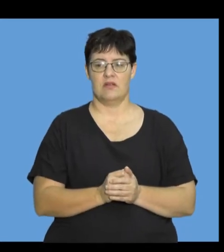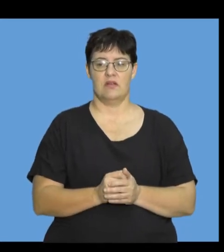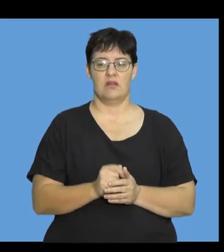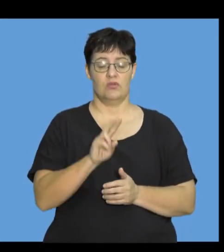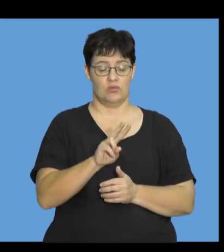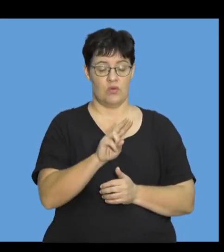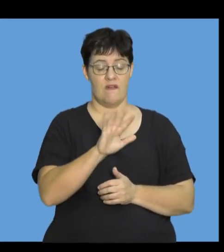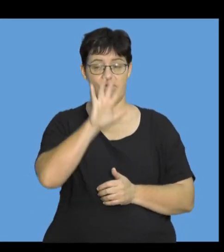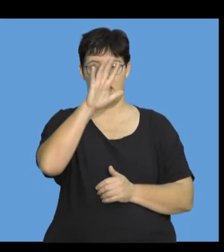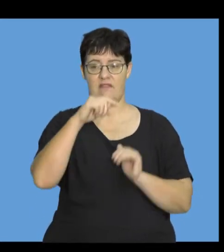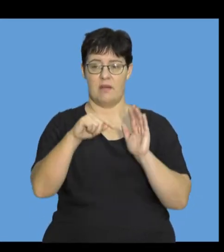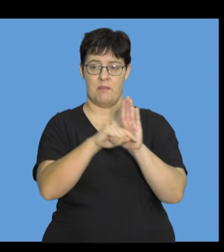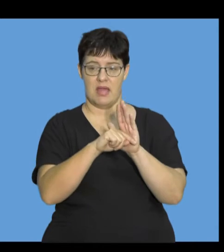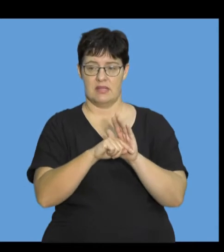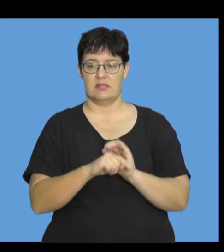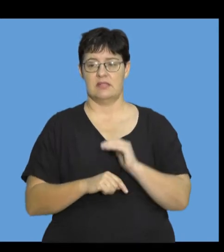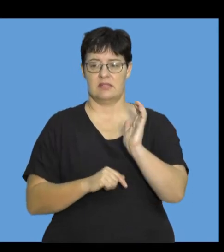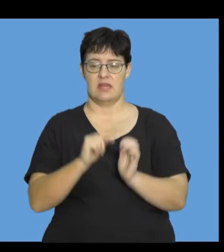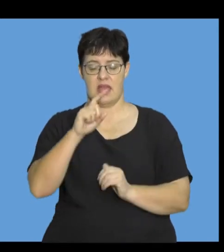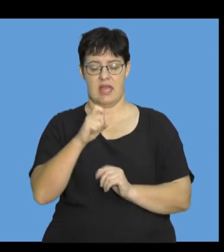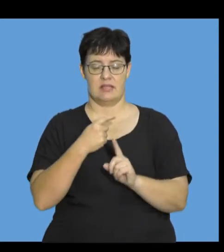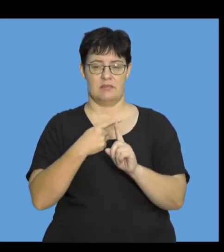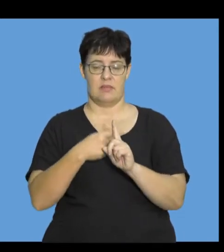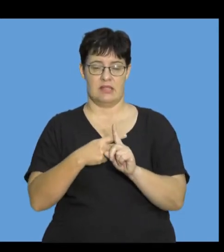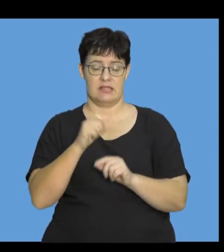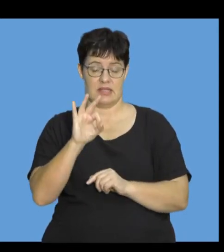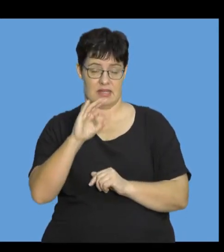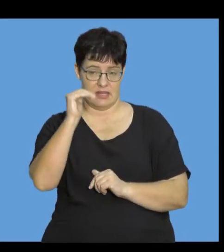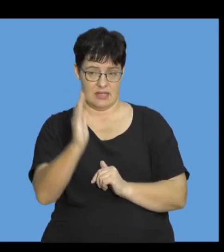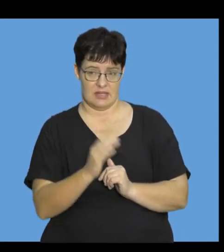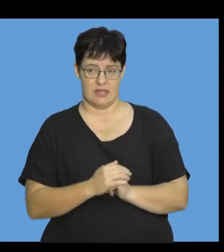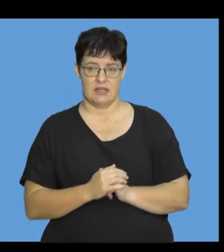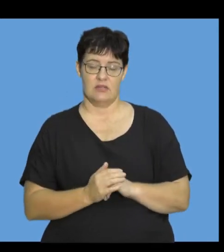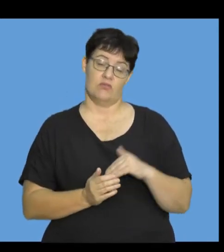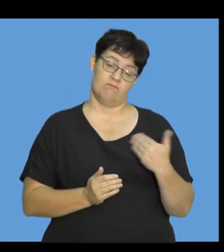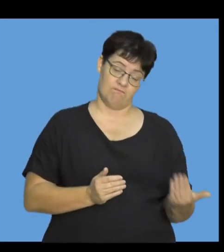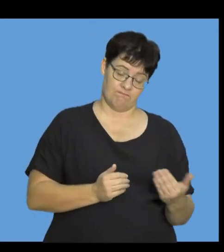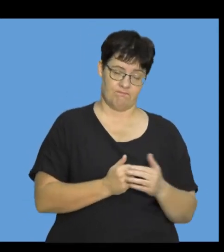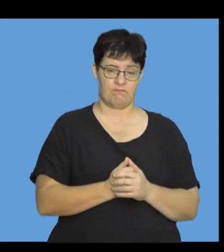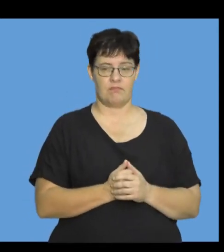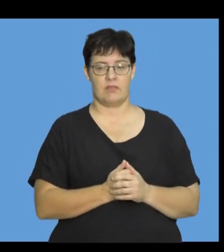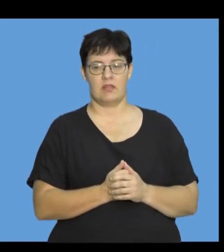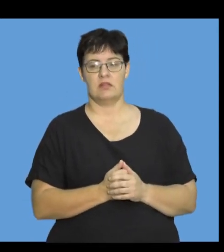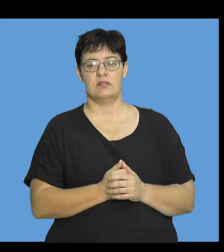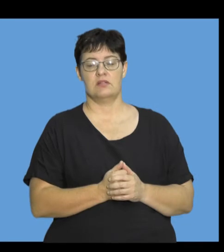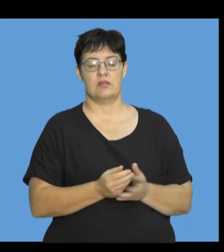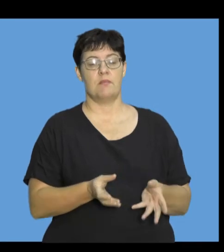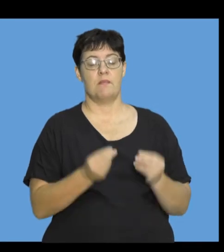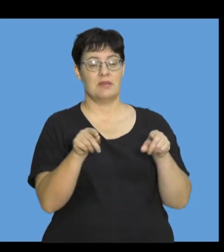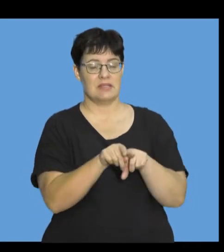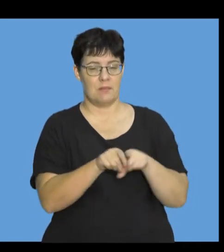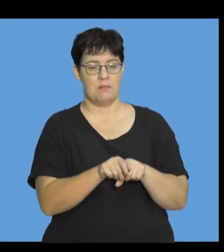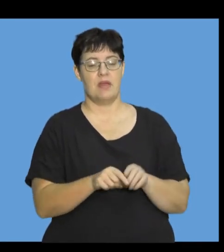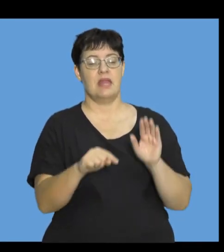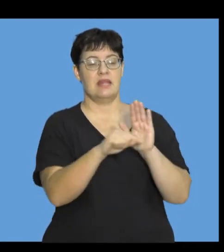2, 5 minus x plus 3. And then on the left-hand side, you know that